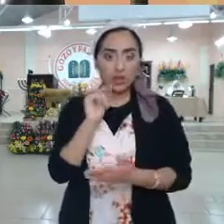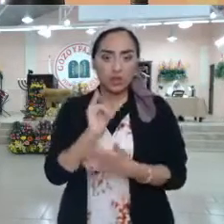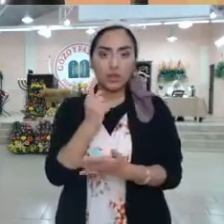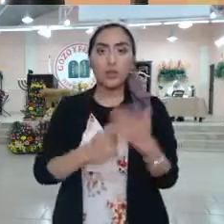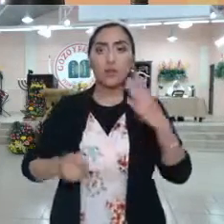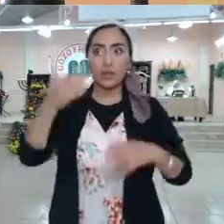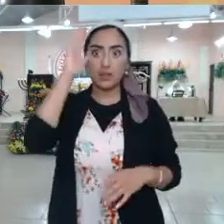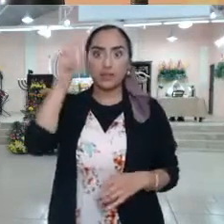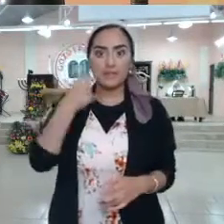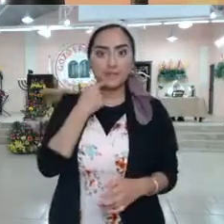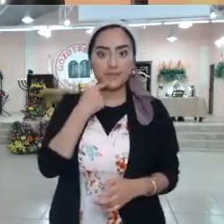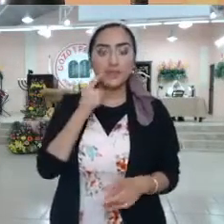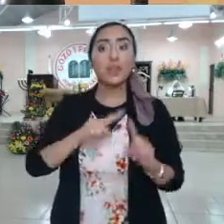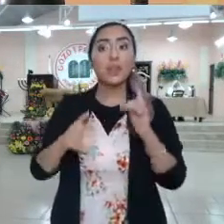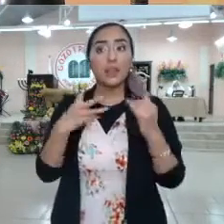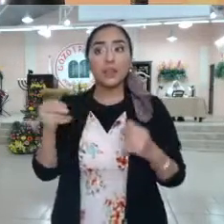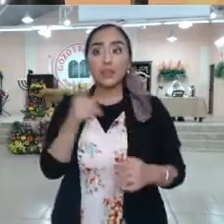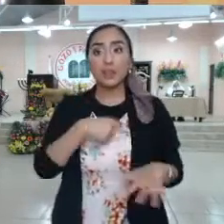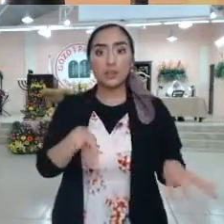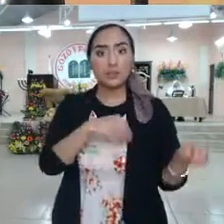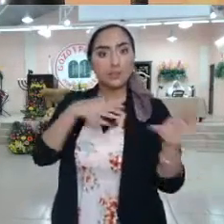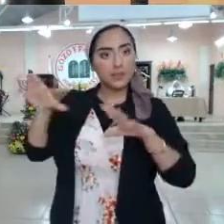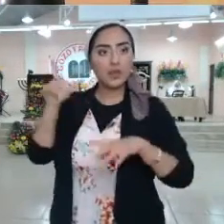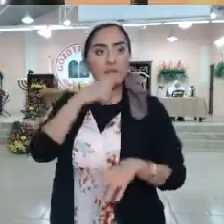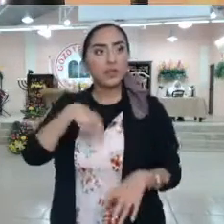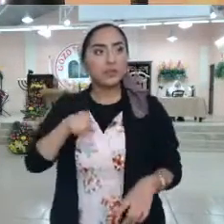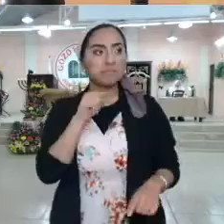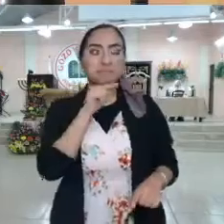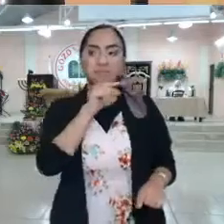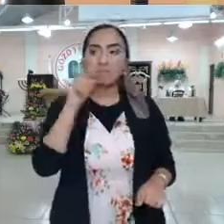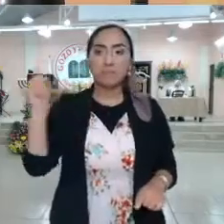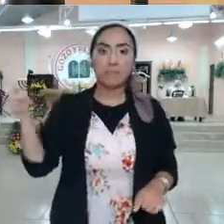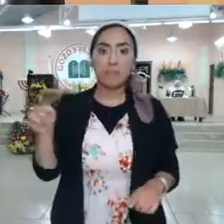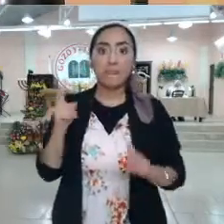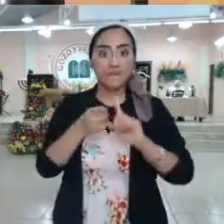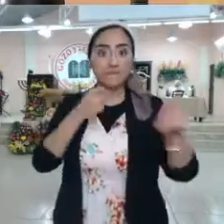Joshua HaMashiach said that, not myself. So